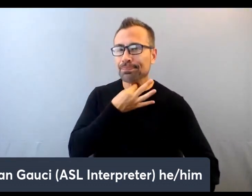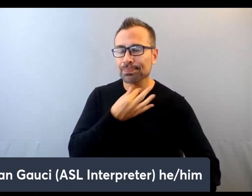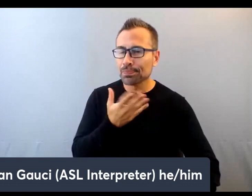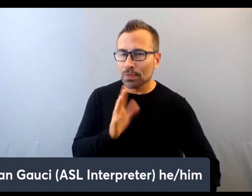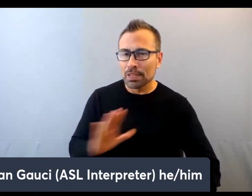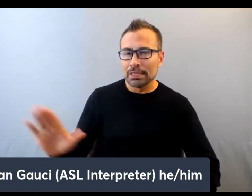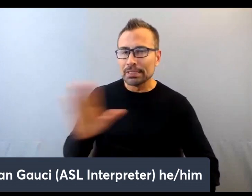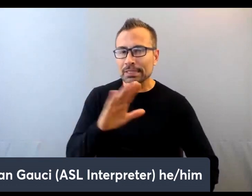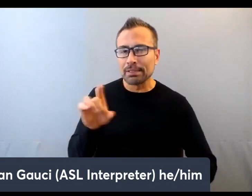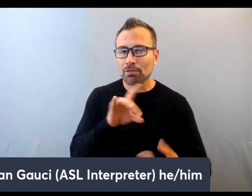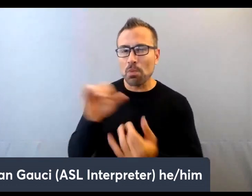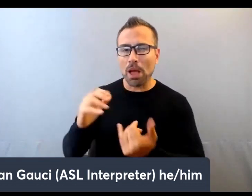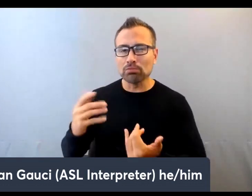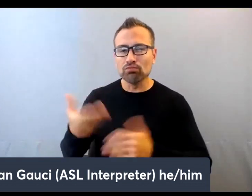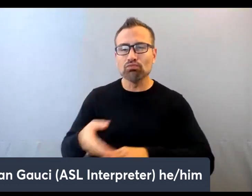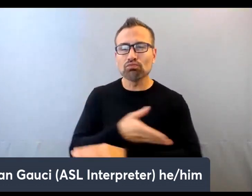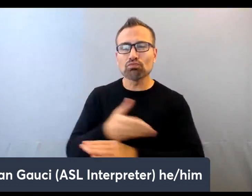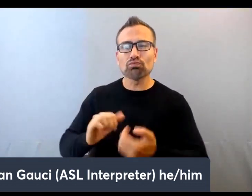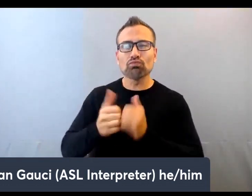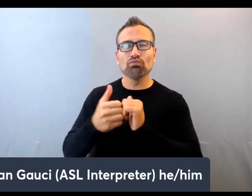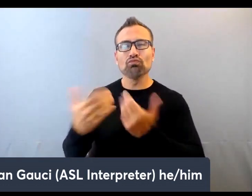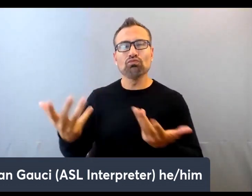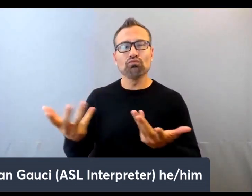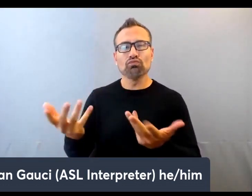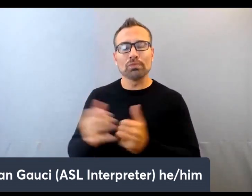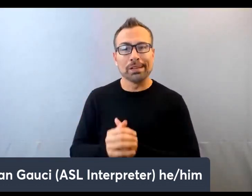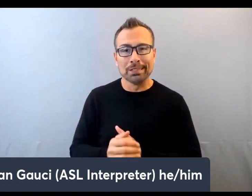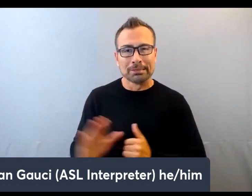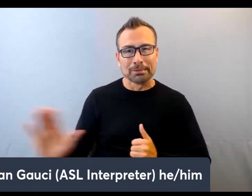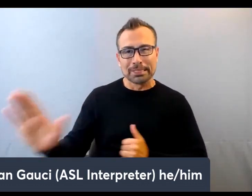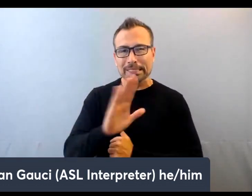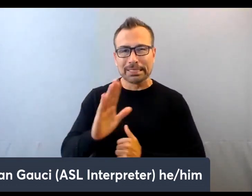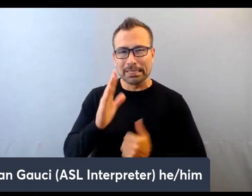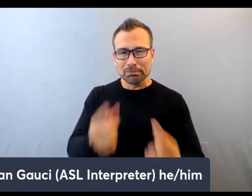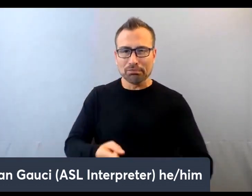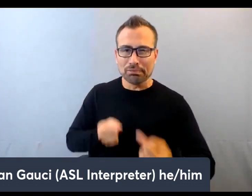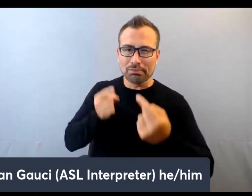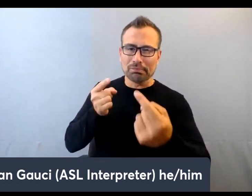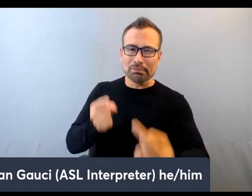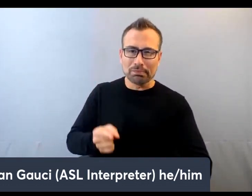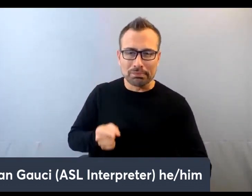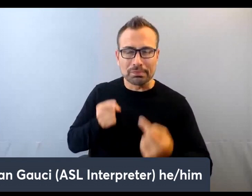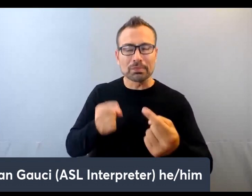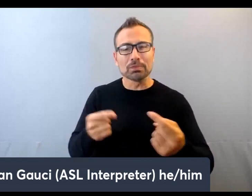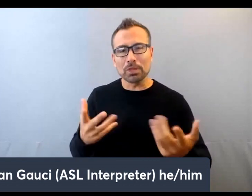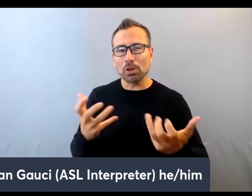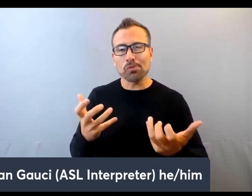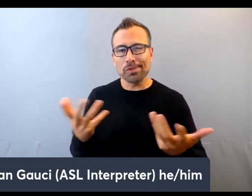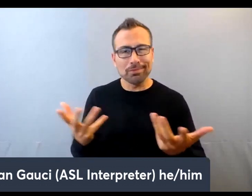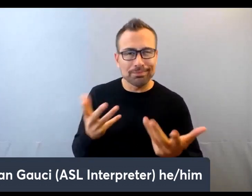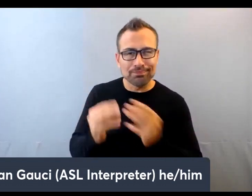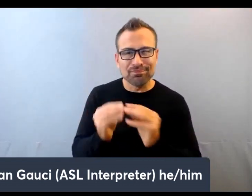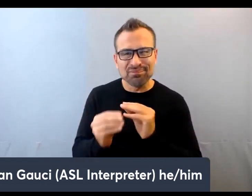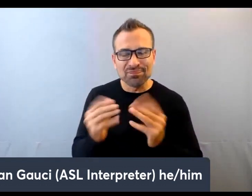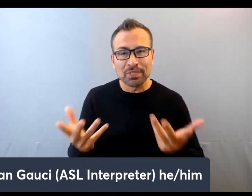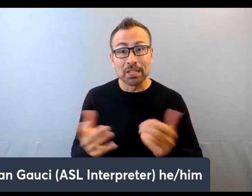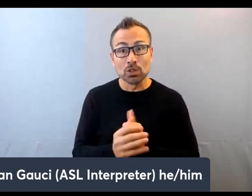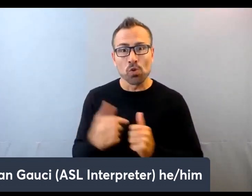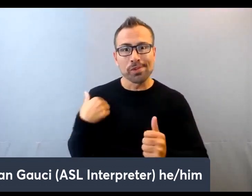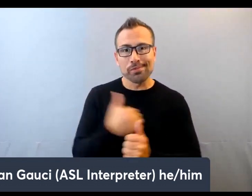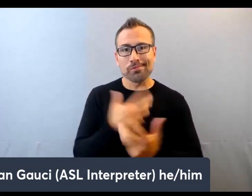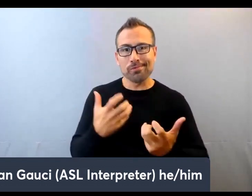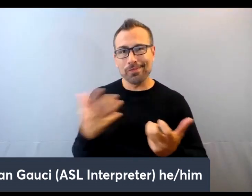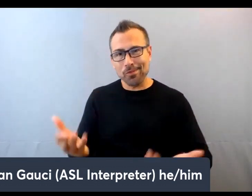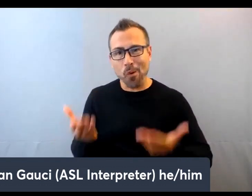of what we can do better, right? What's a pain point? What can we offer that would make their lives